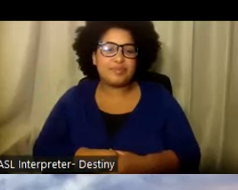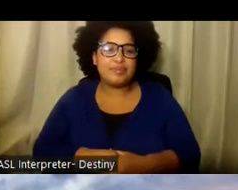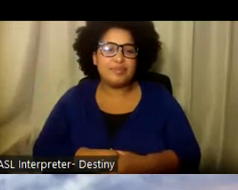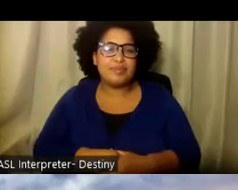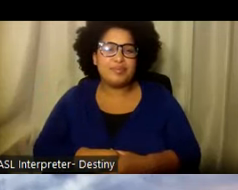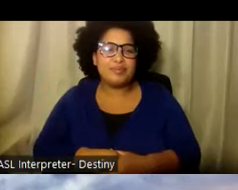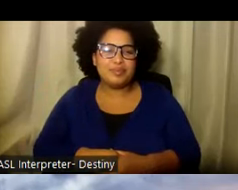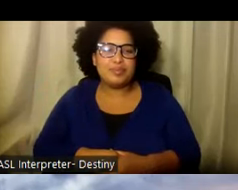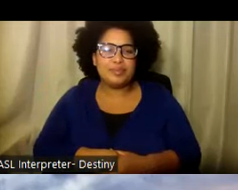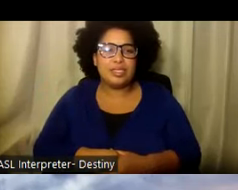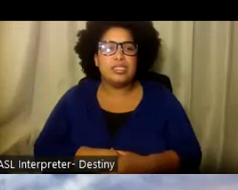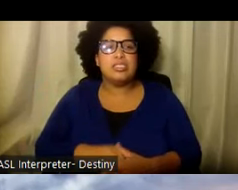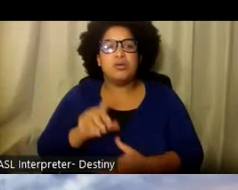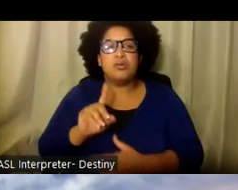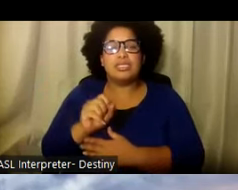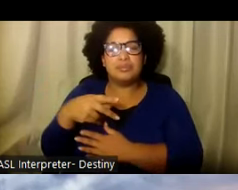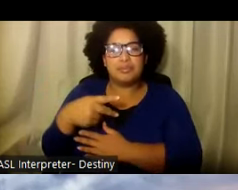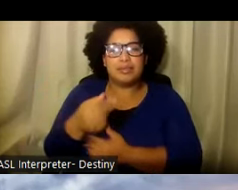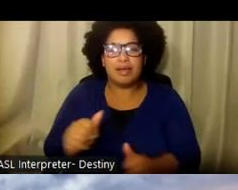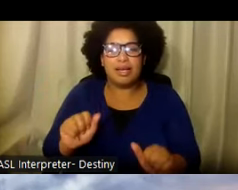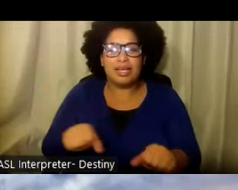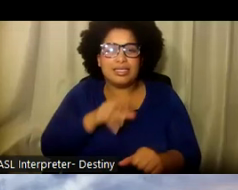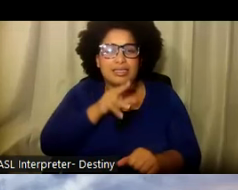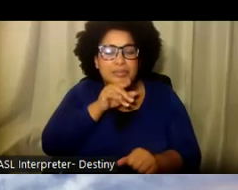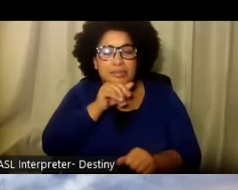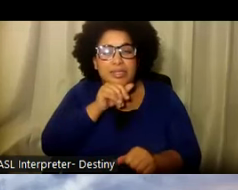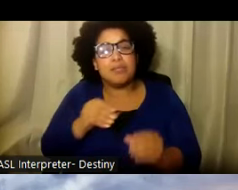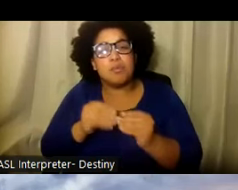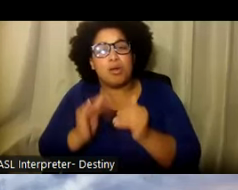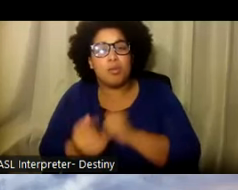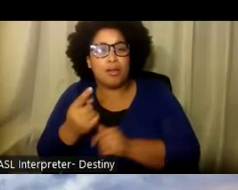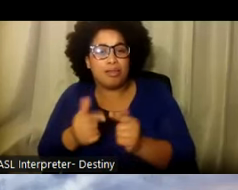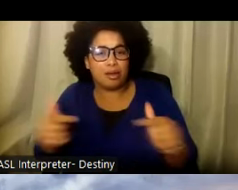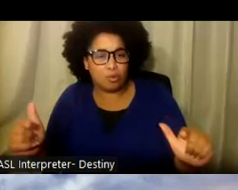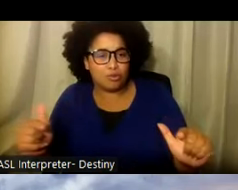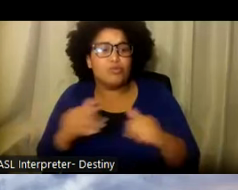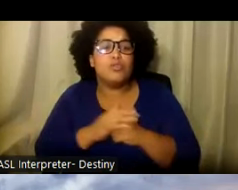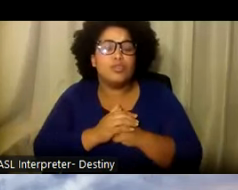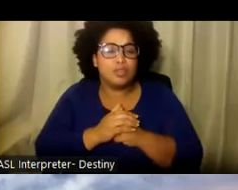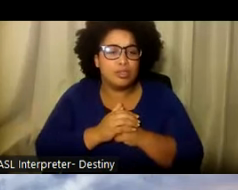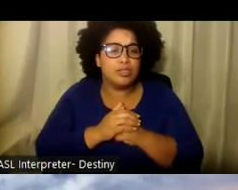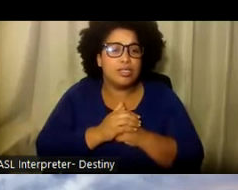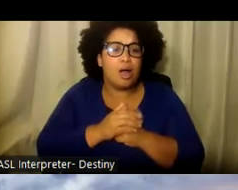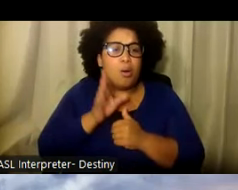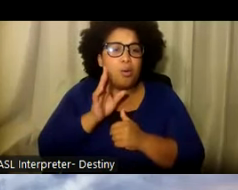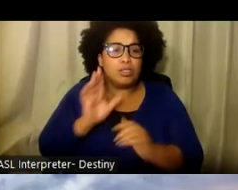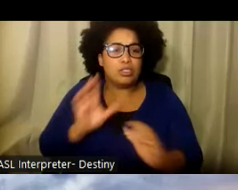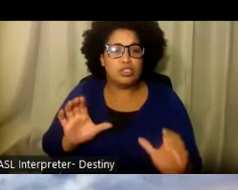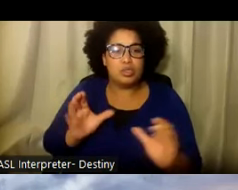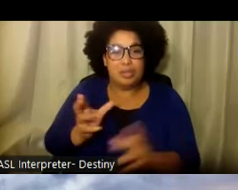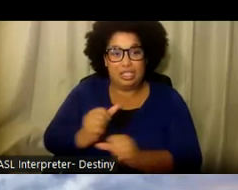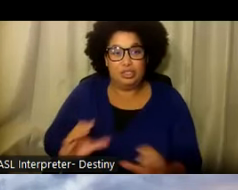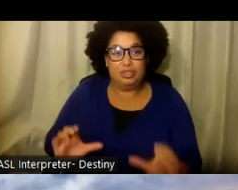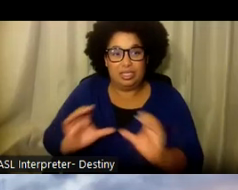DSPs who can communicate in a language or medium other than English and who complete bilingual certification will receive a monthly